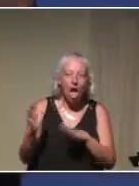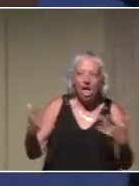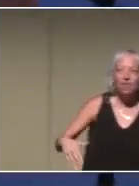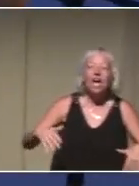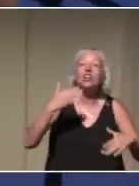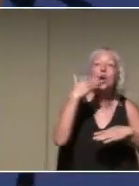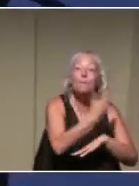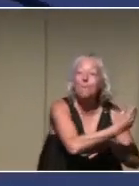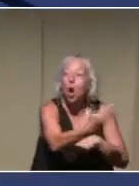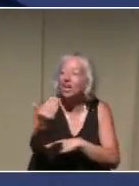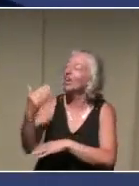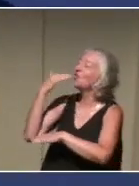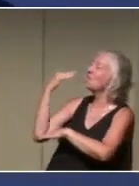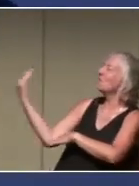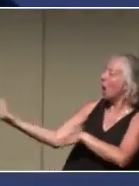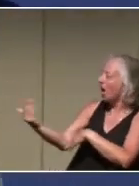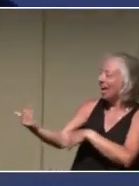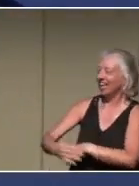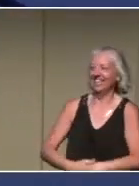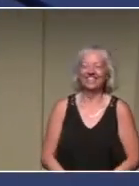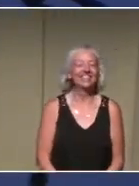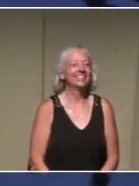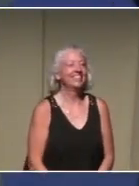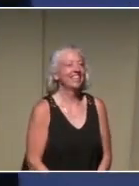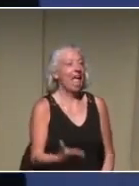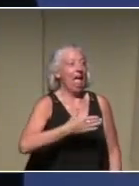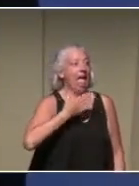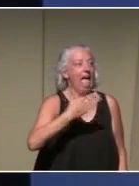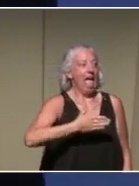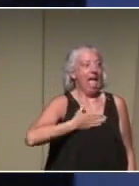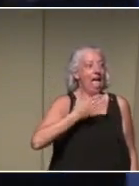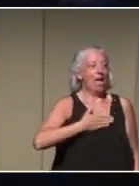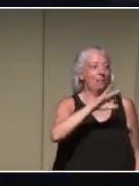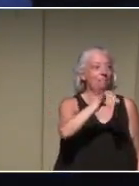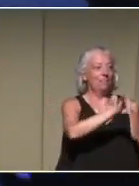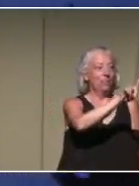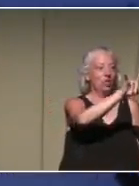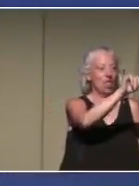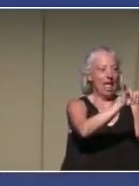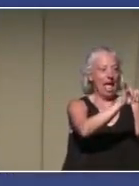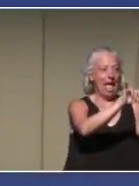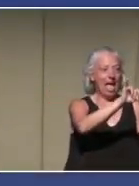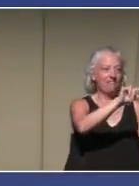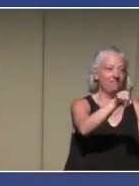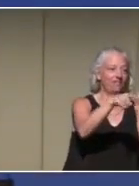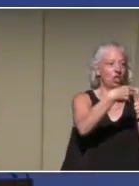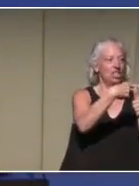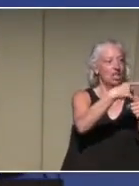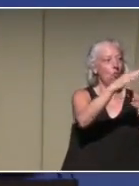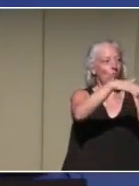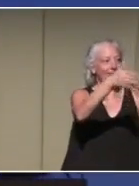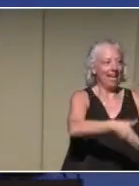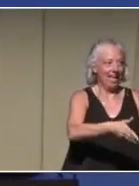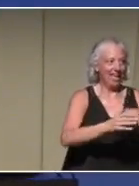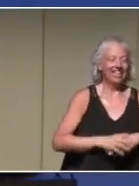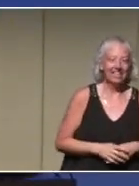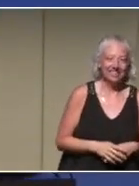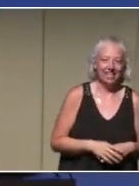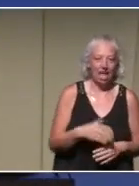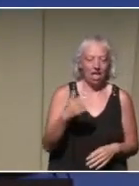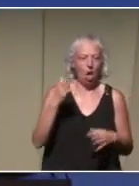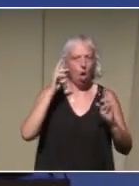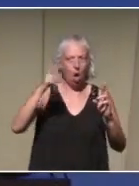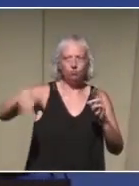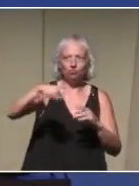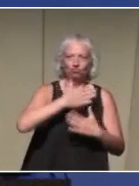Good morning. Good morning. And a happy July 1 weekend to you all. I hope it's been a great weekend